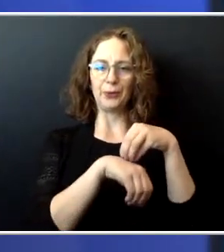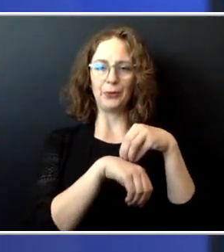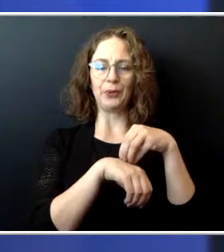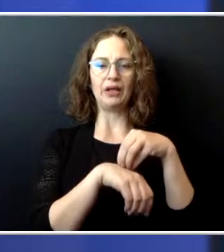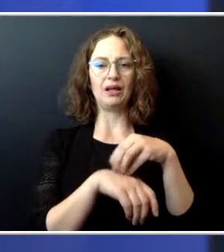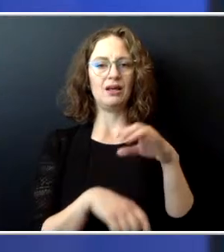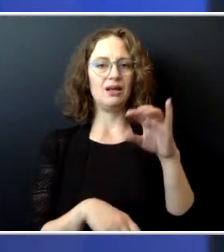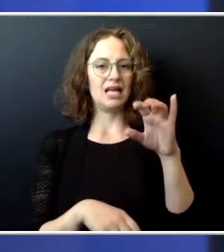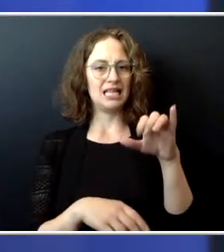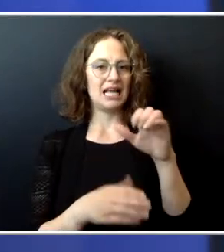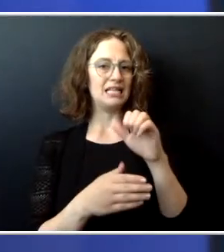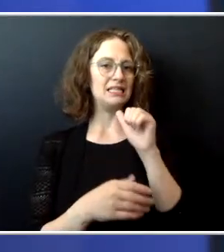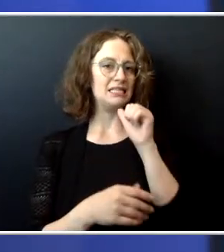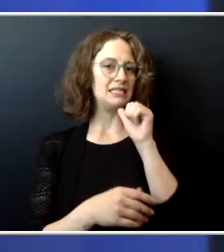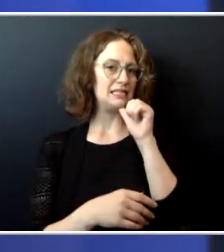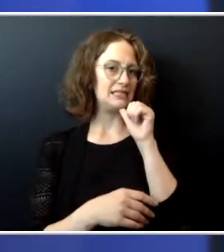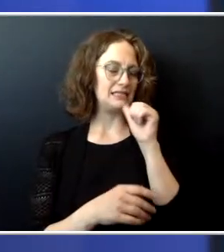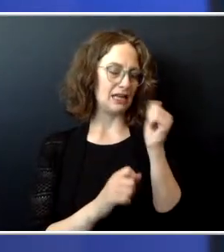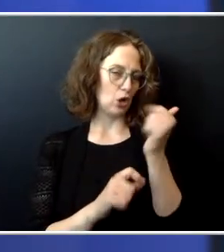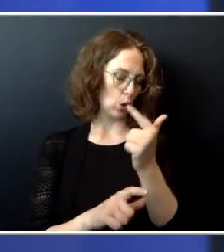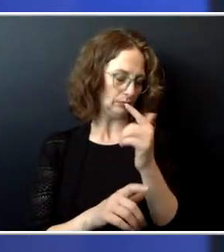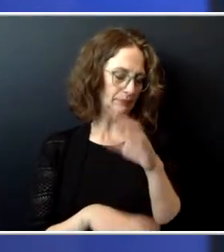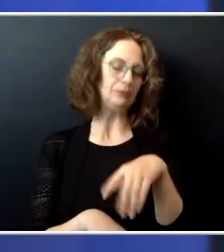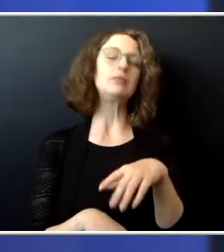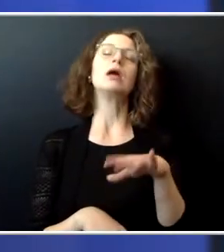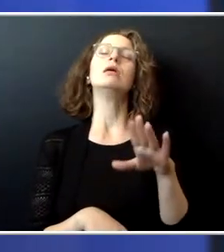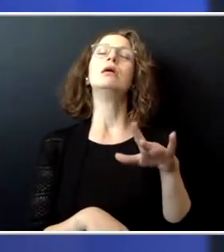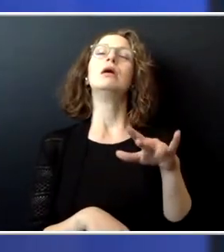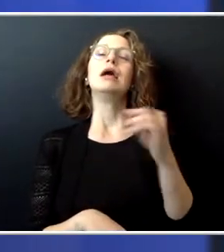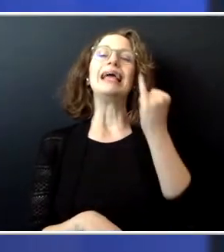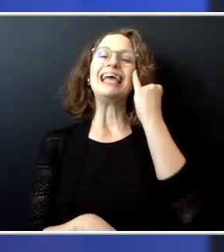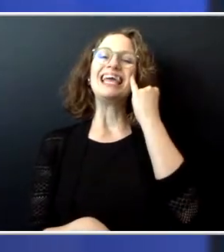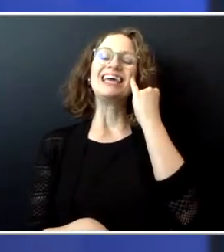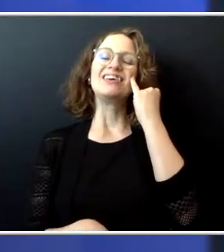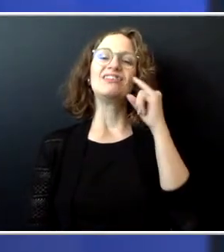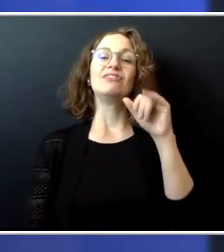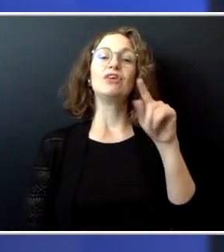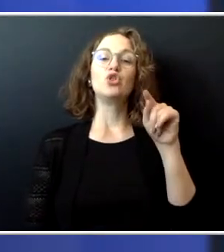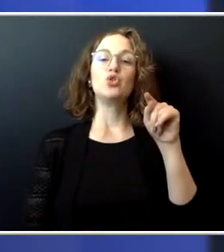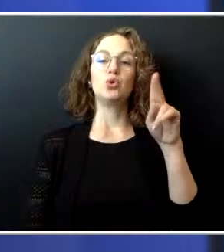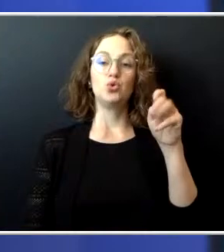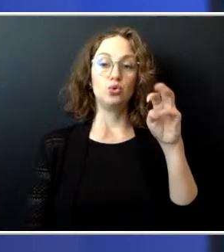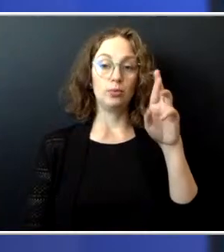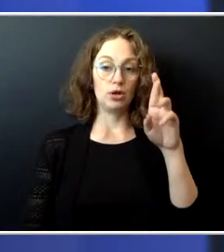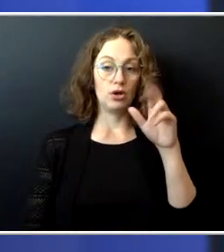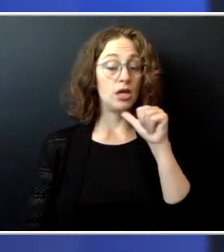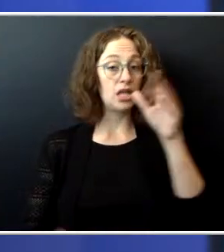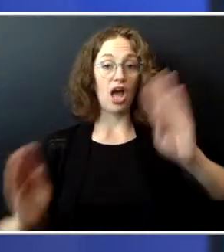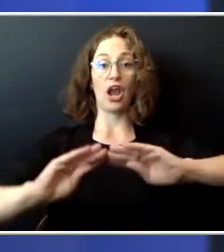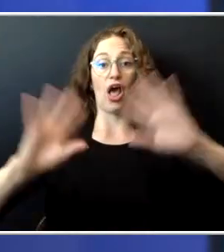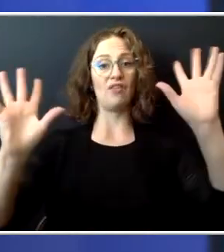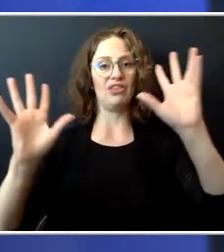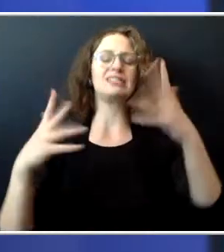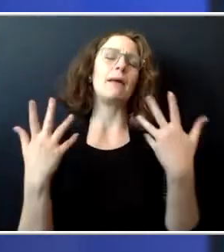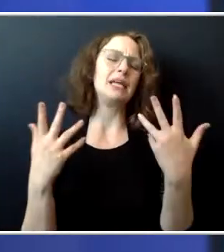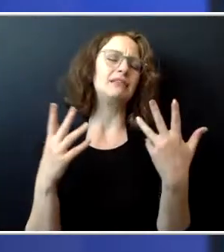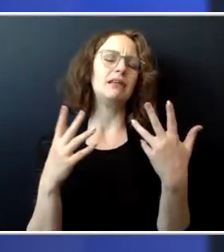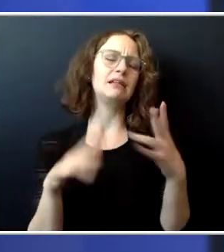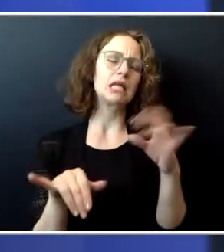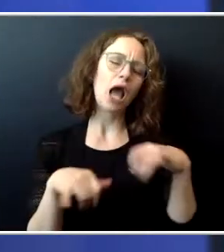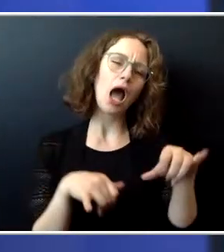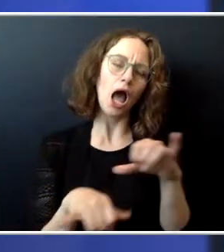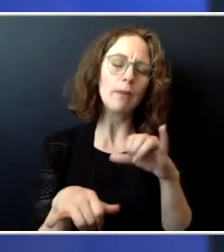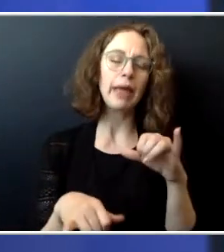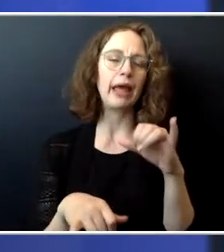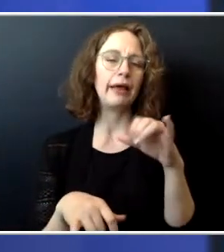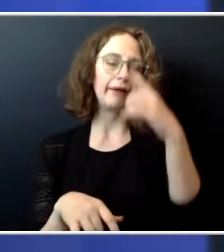to explain this, it's not uncommon if you had a head scan and find a little bit of something. It's actually pretty